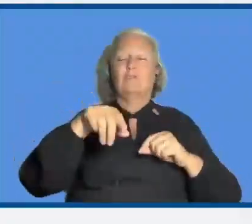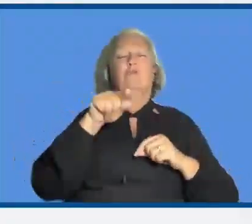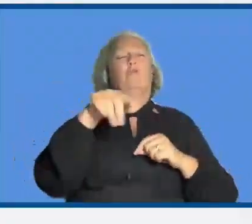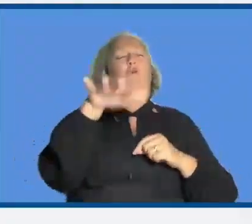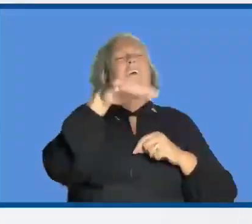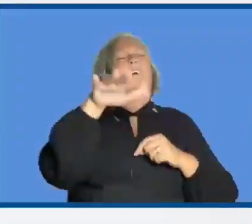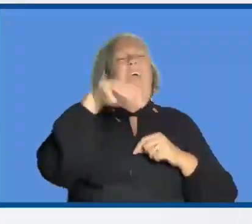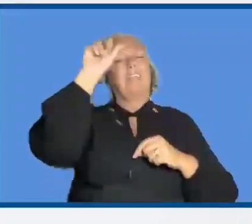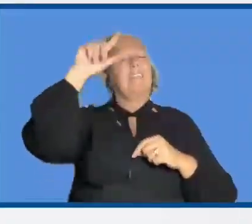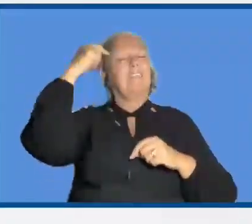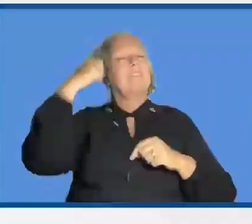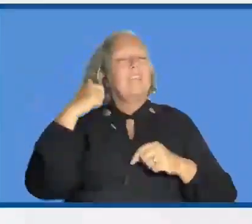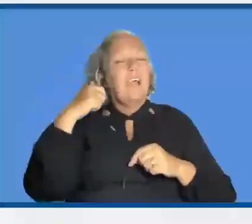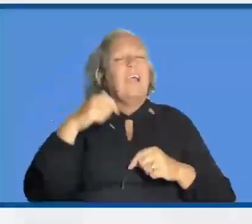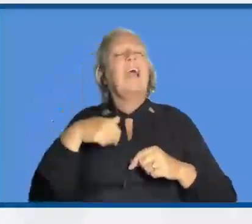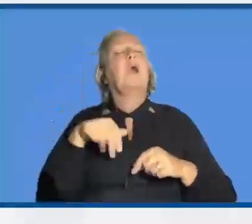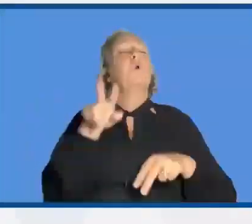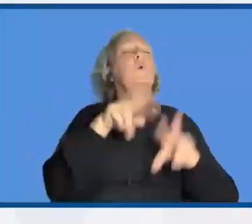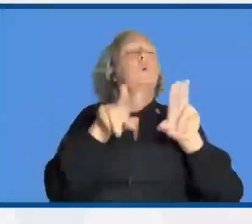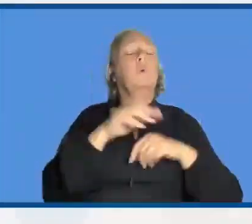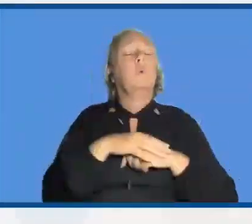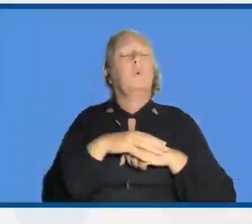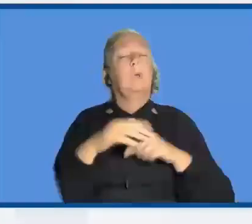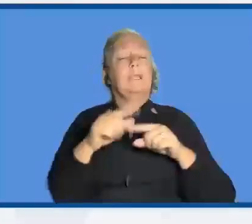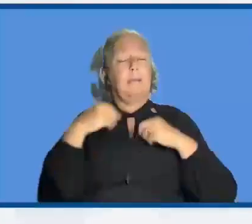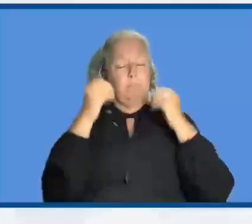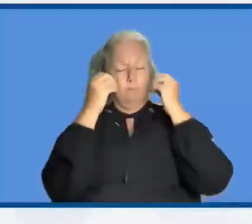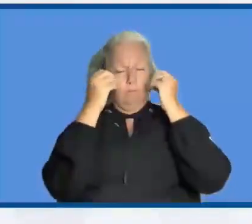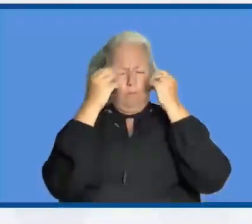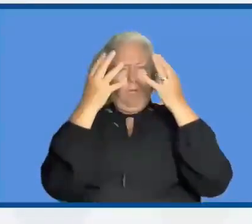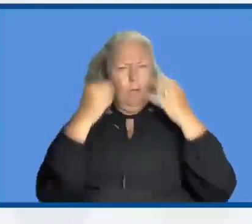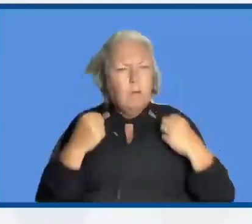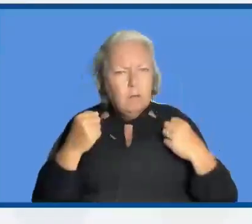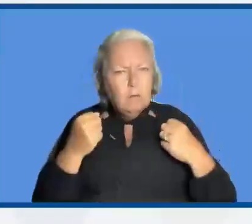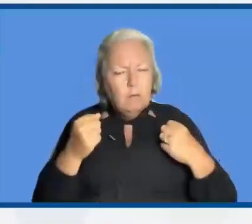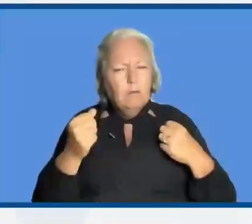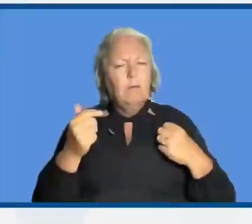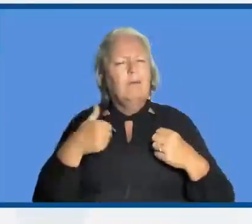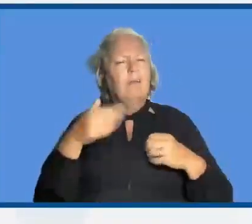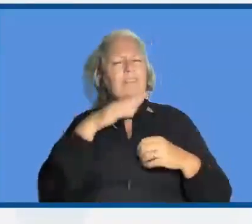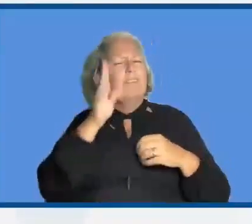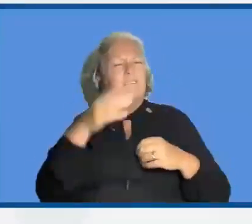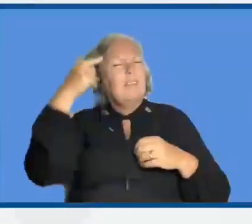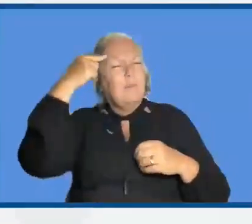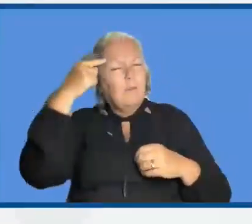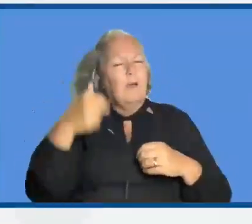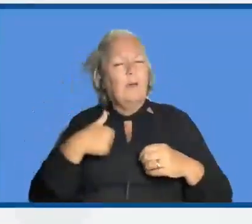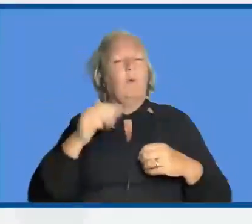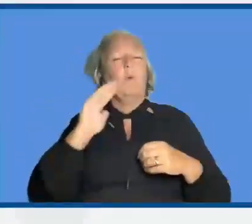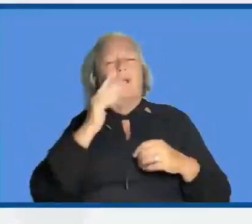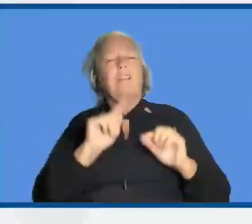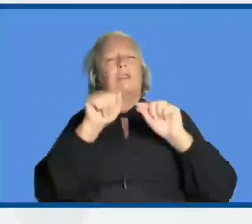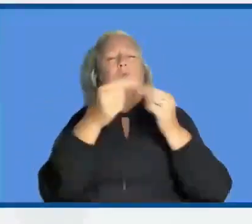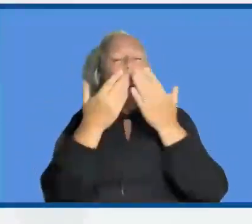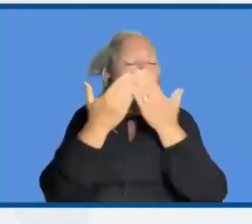Japan, and I said, whoa, I never thought I would have attended a school in Japan.